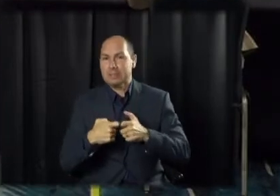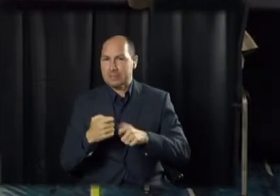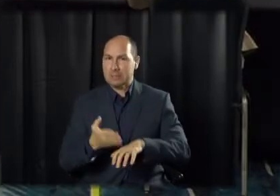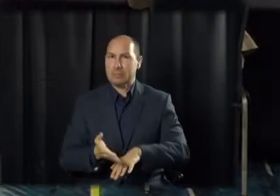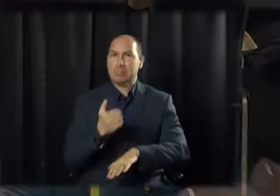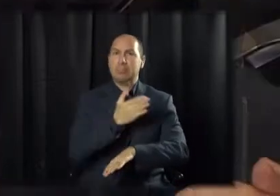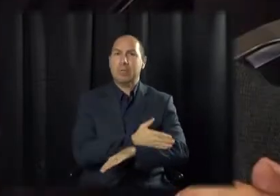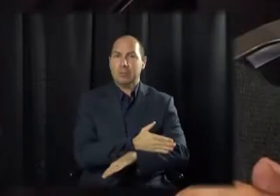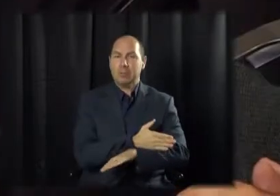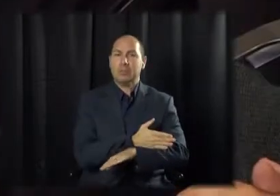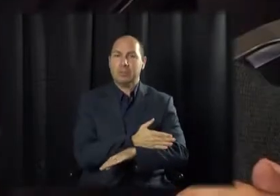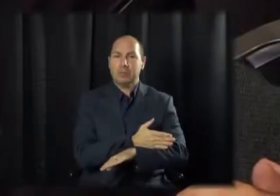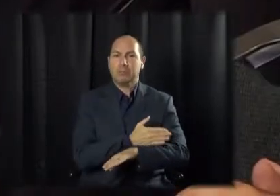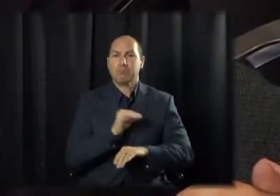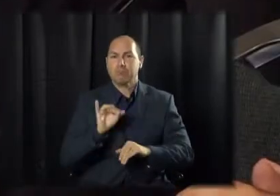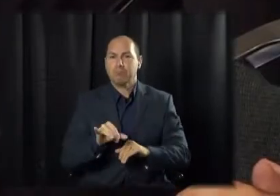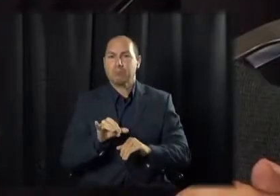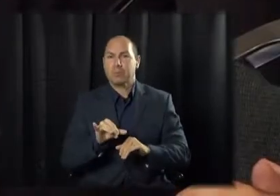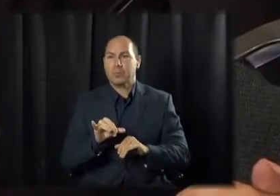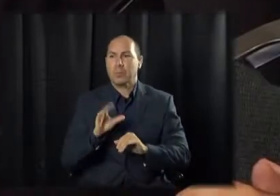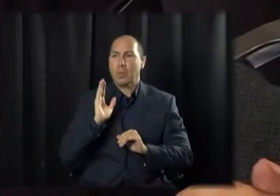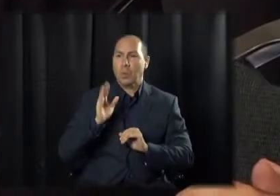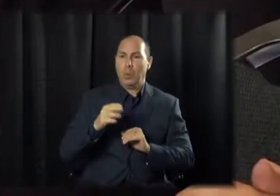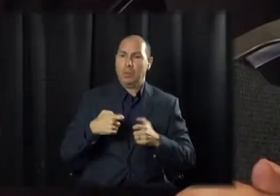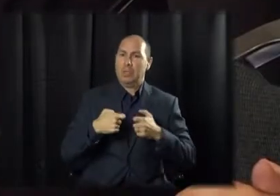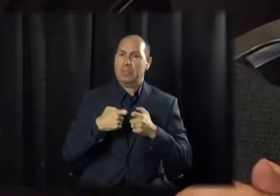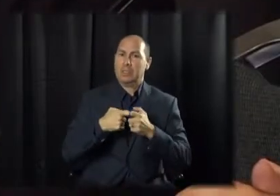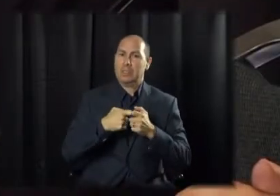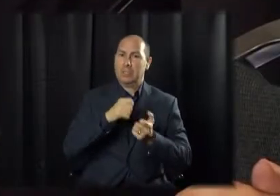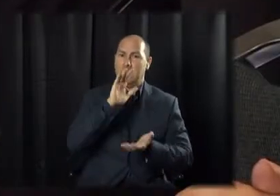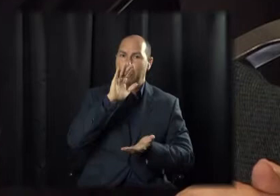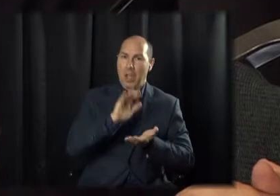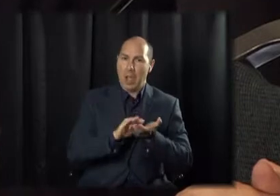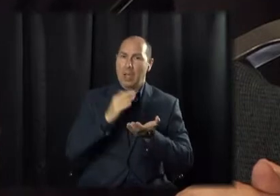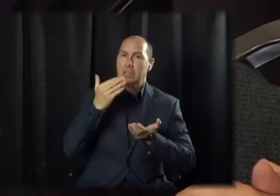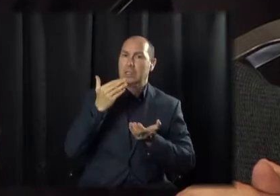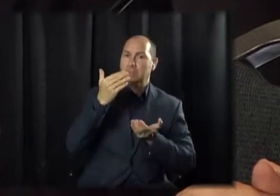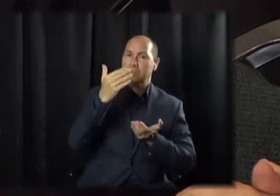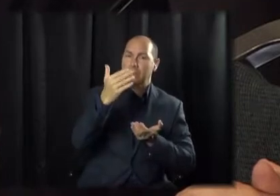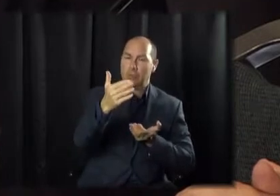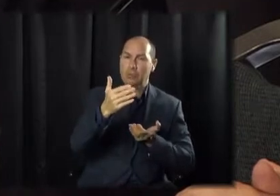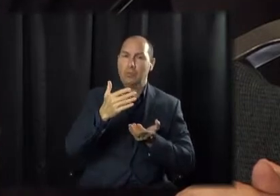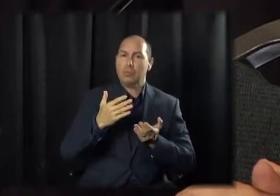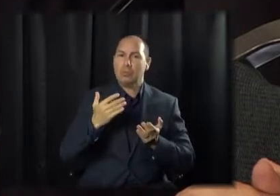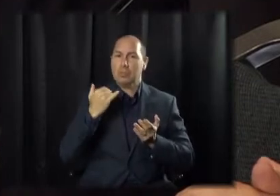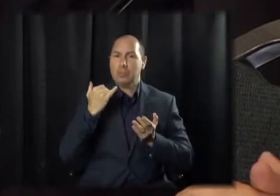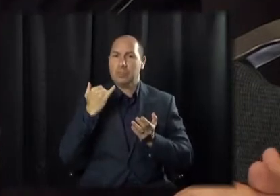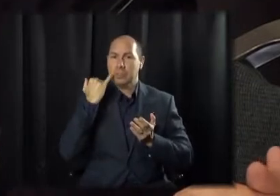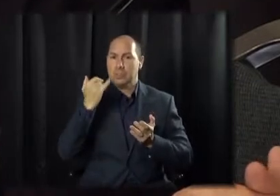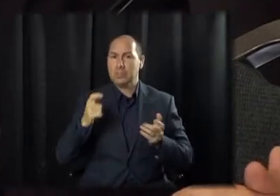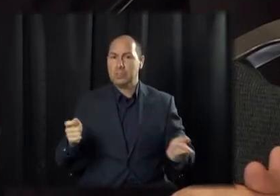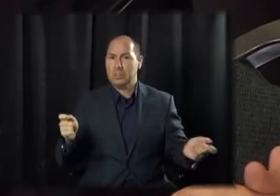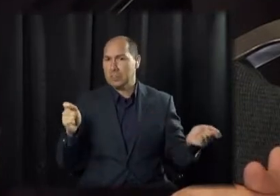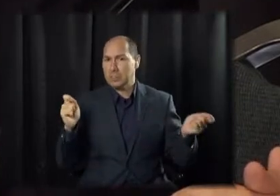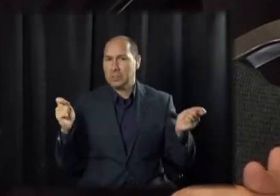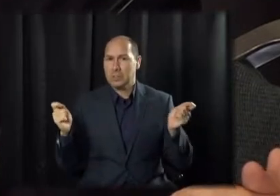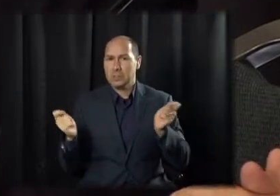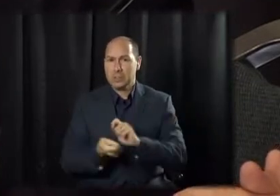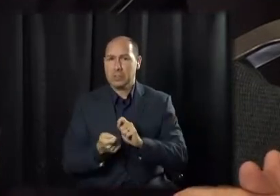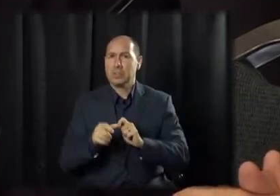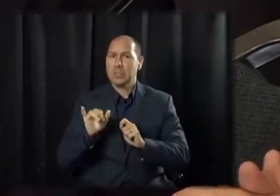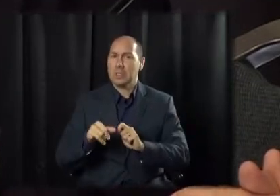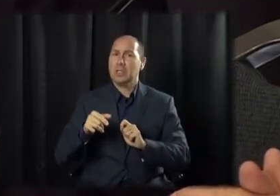be enormously expensive in the future if there aren't changes made. It is the way